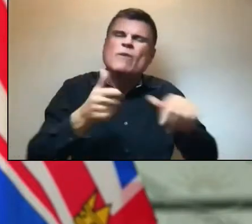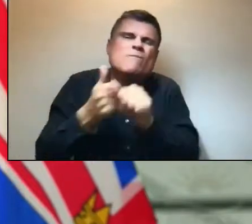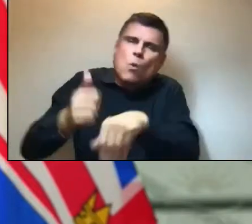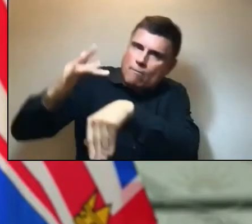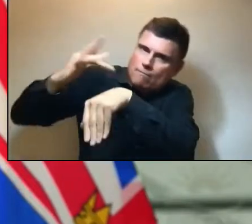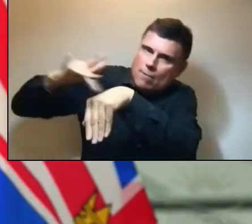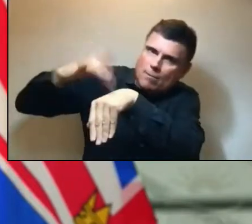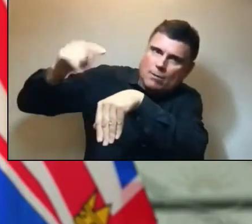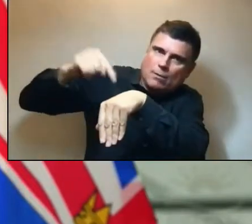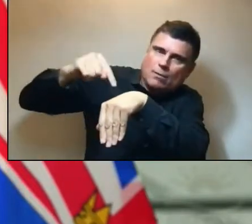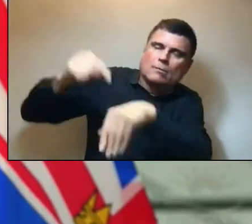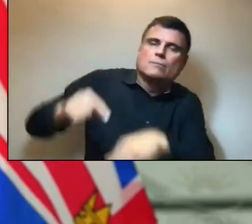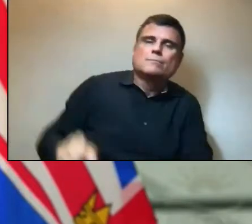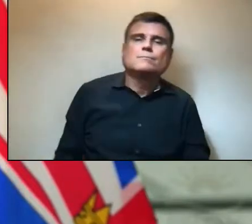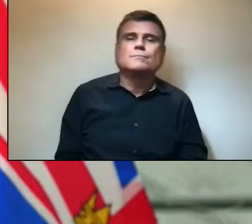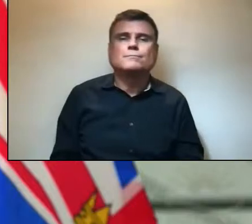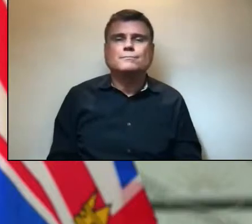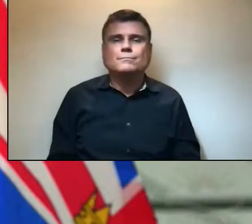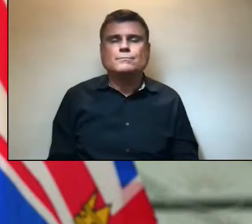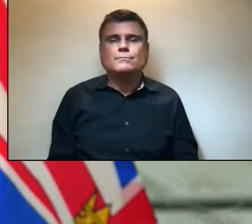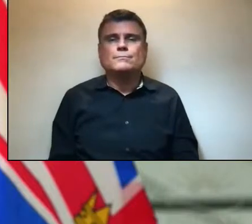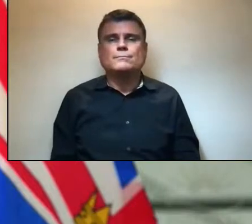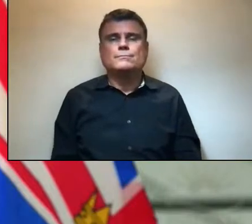Next question, Rob Brown, Dawson Creek Mirror.